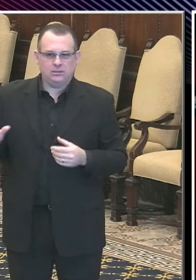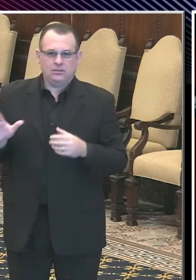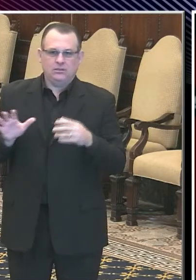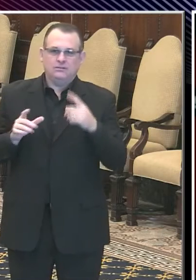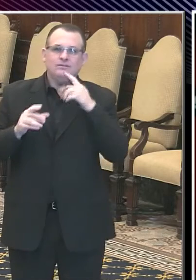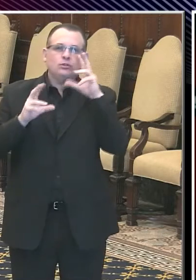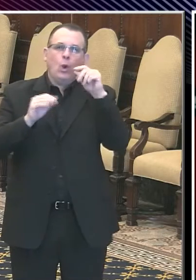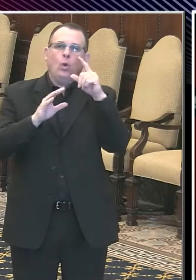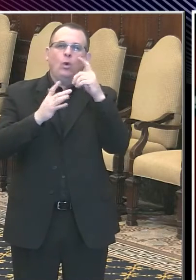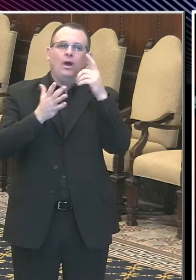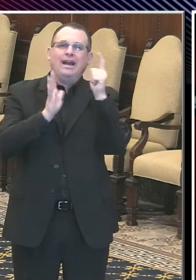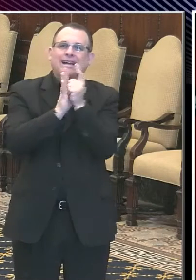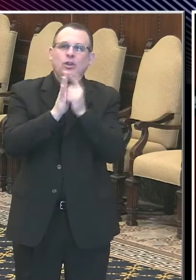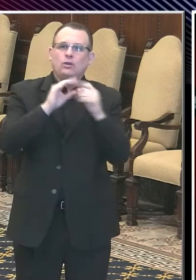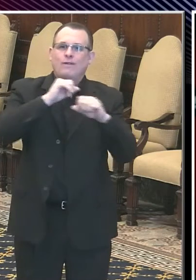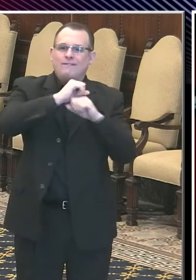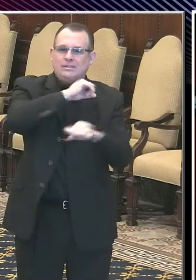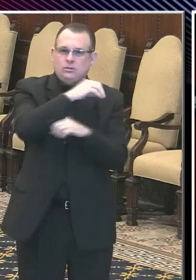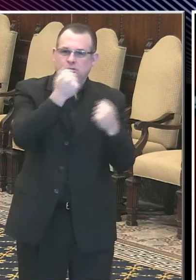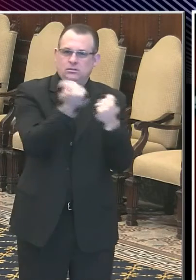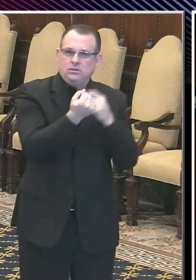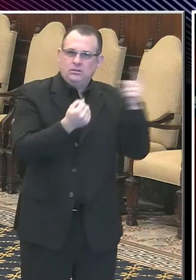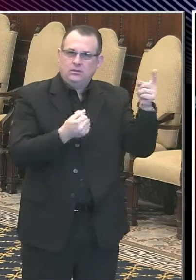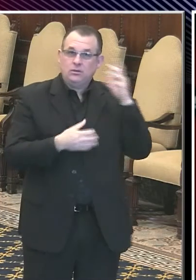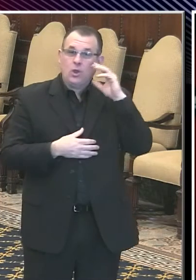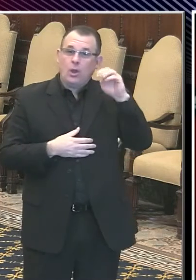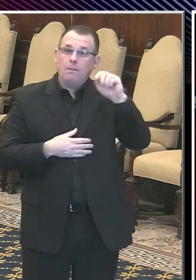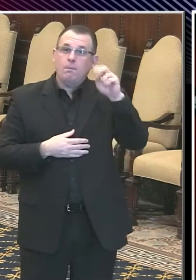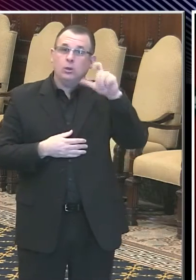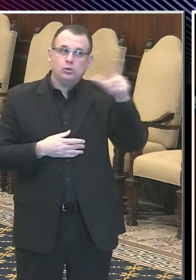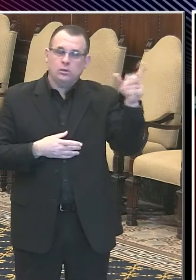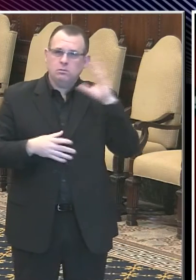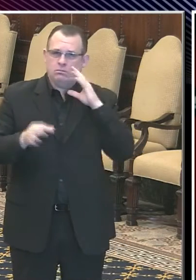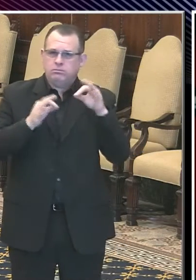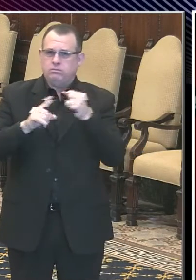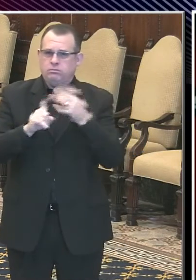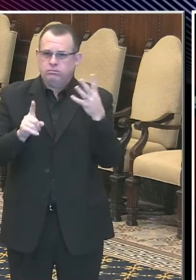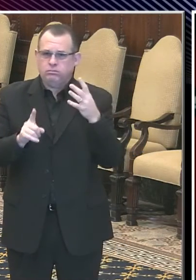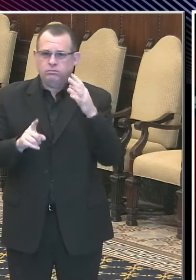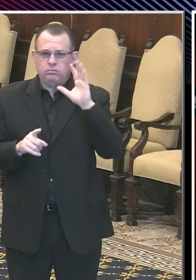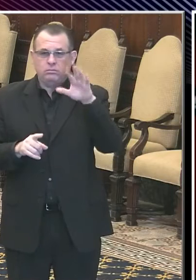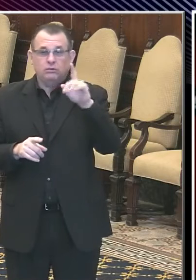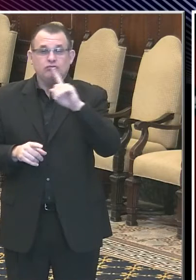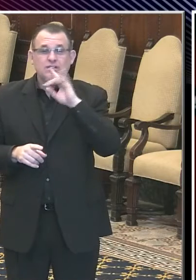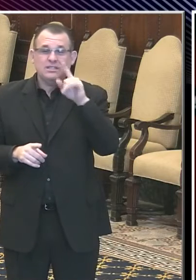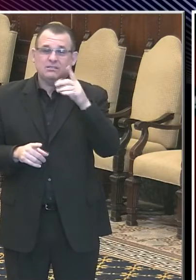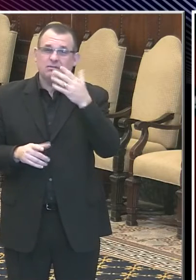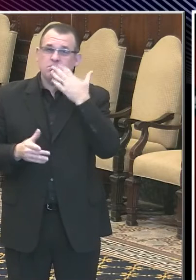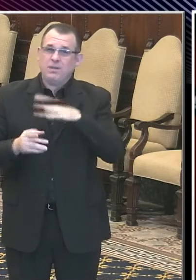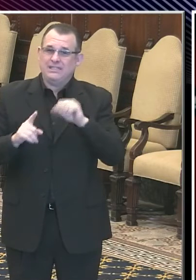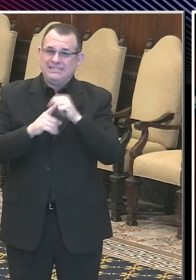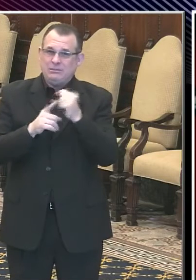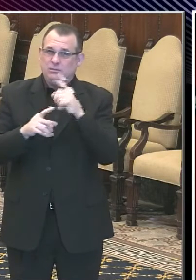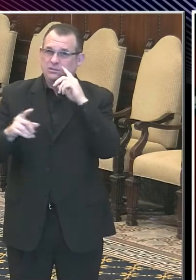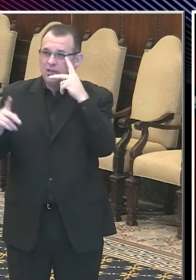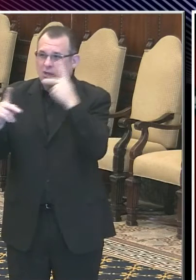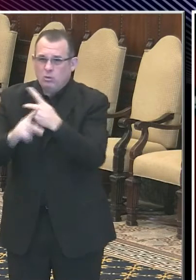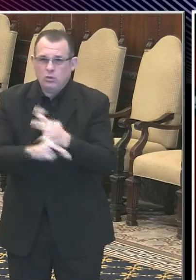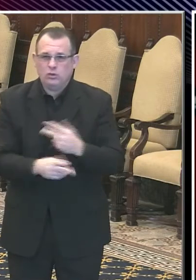could probably elaborate better than I. But I think it's just a way to make a bad situation worse. We're in the middle of a